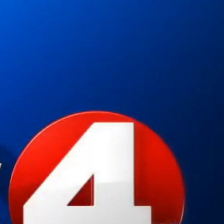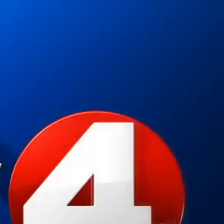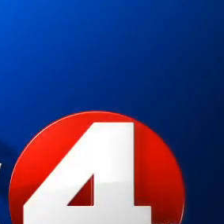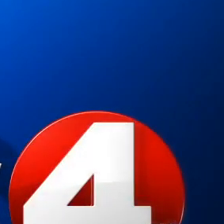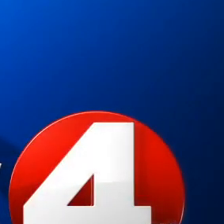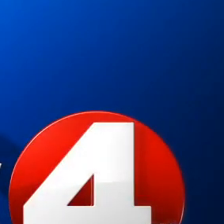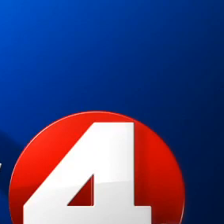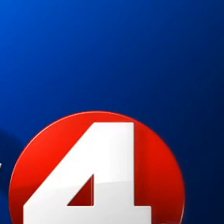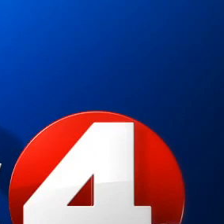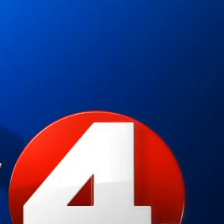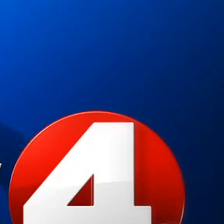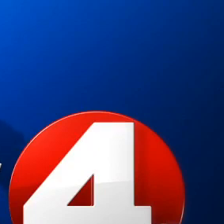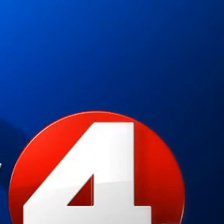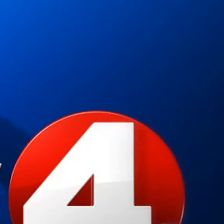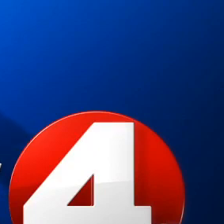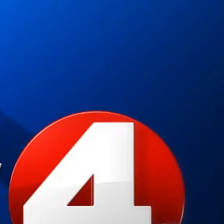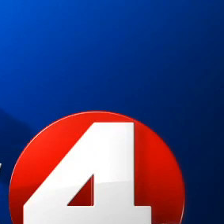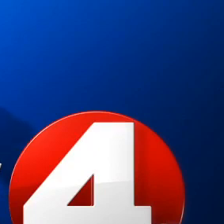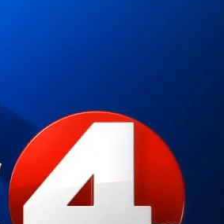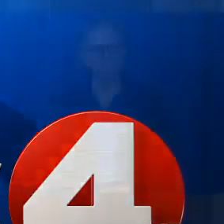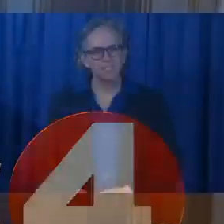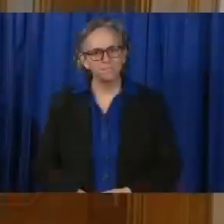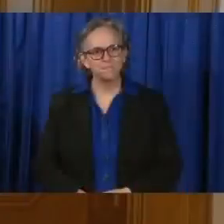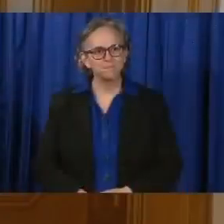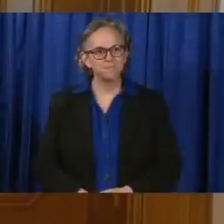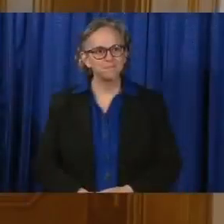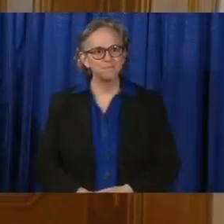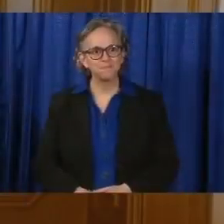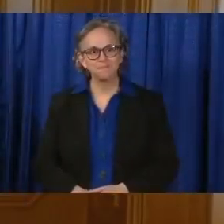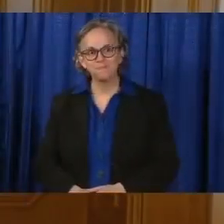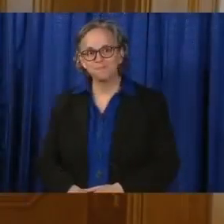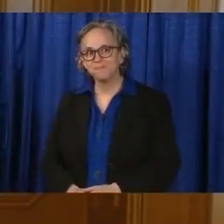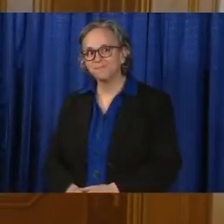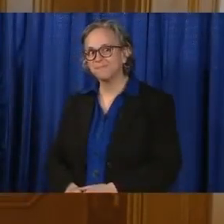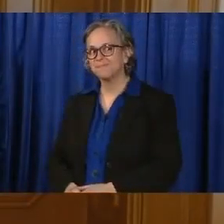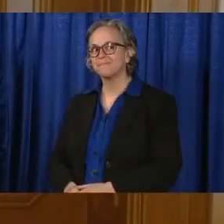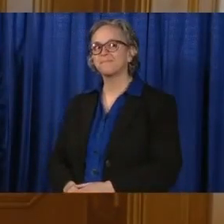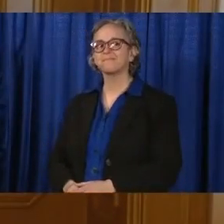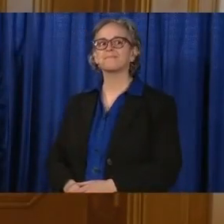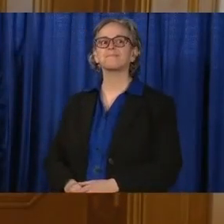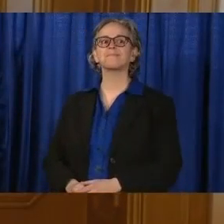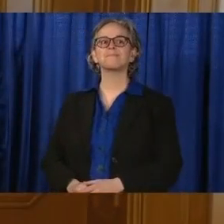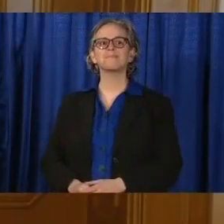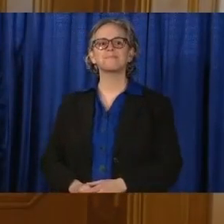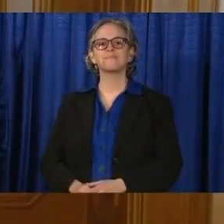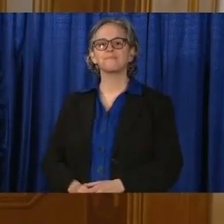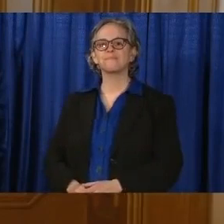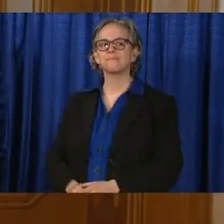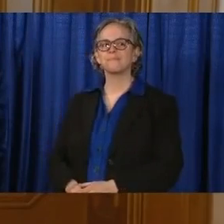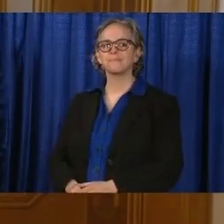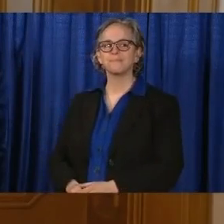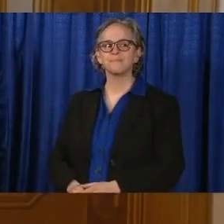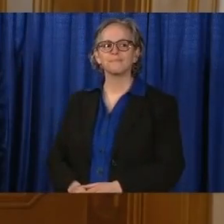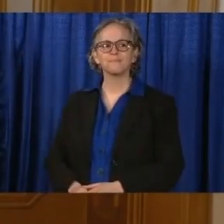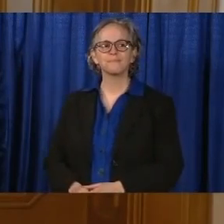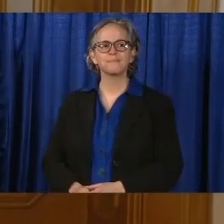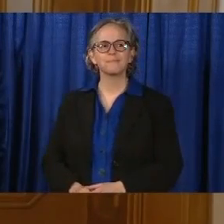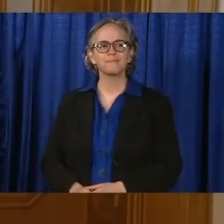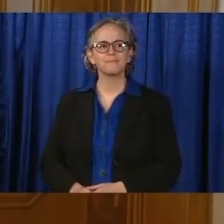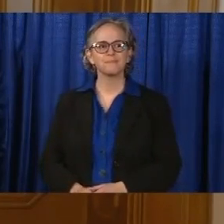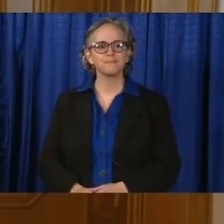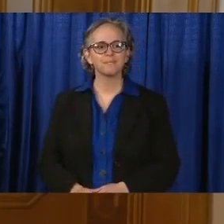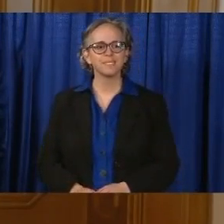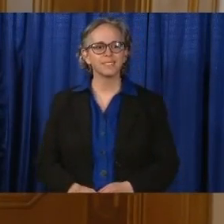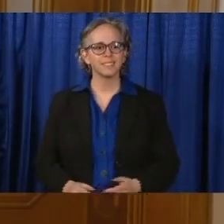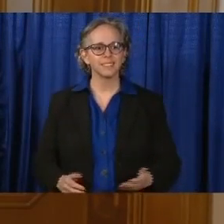Now, breaking news from NBC4. Starting now, Governor Mike Dewine and ODH providing an update on the coronavirus in